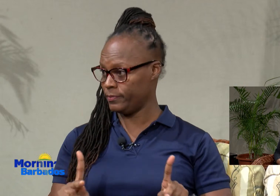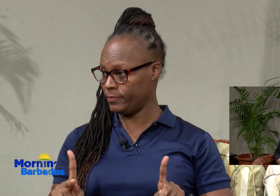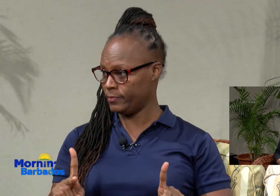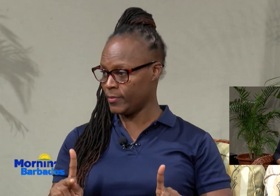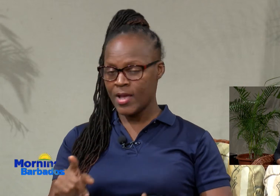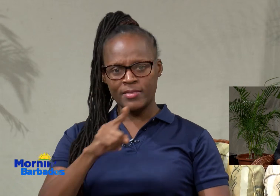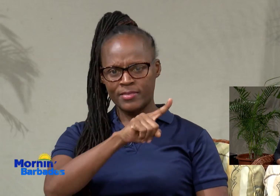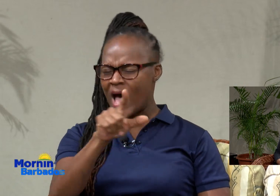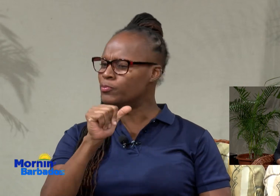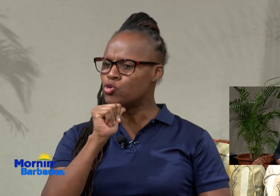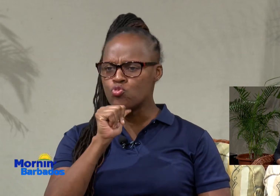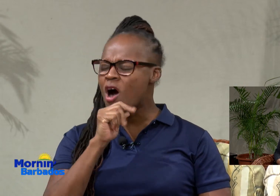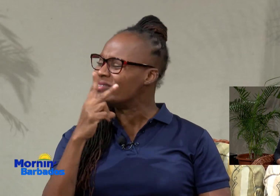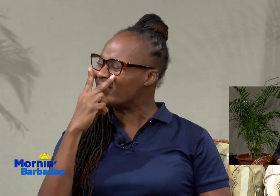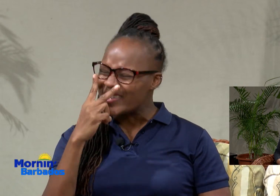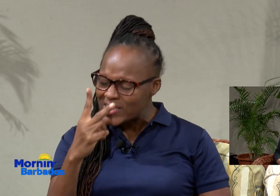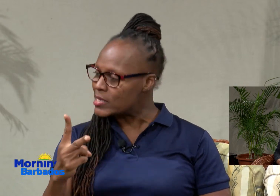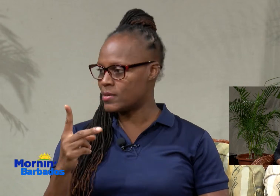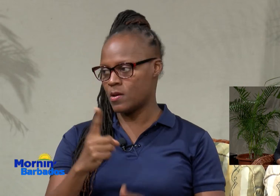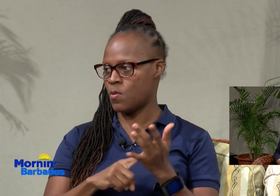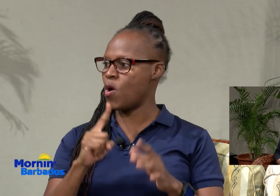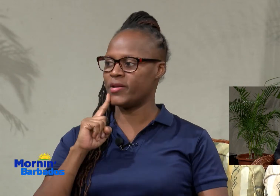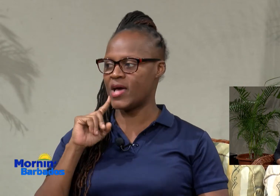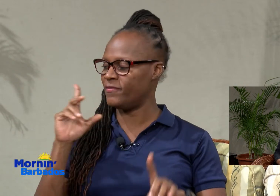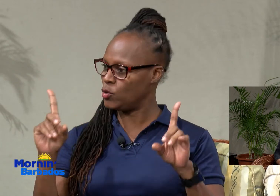find work. They